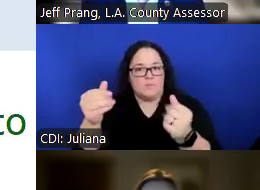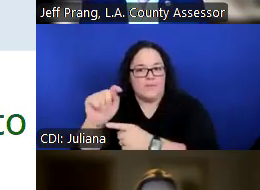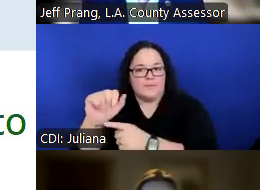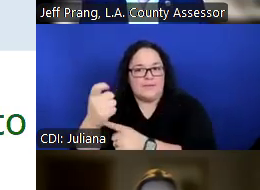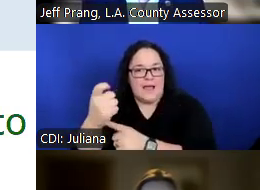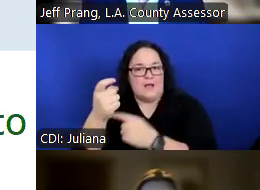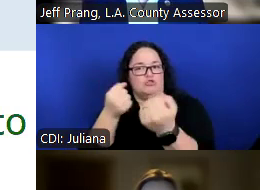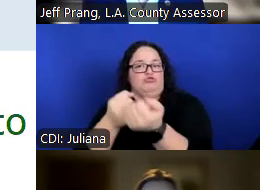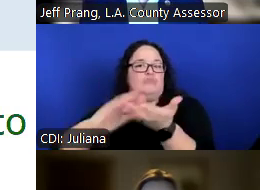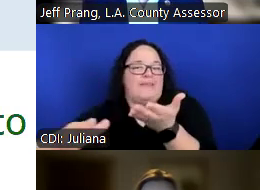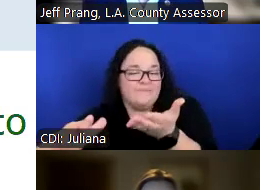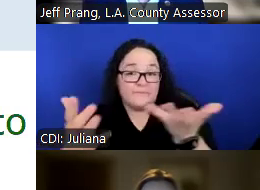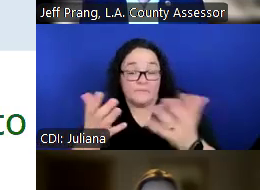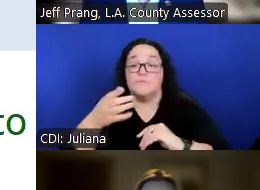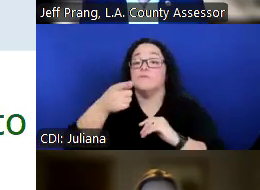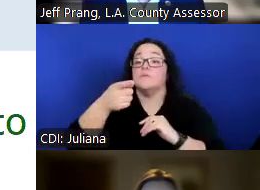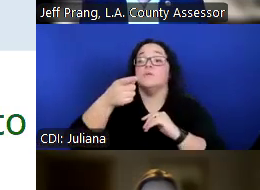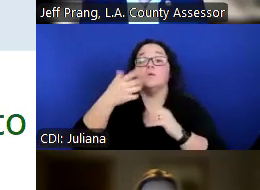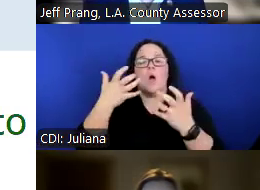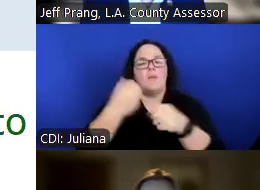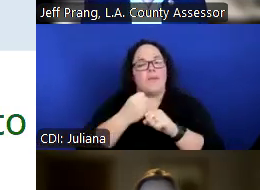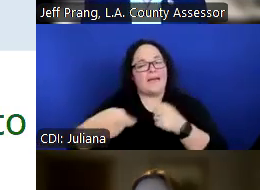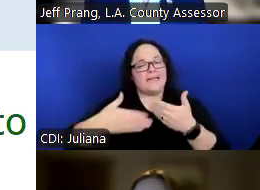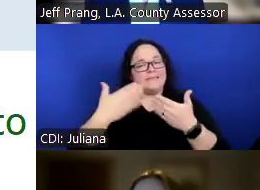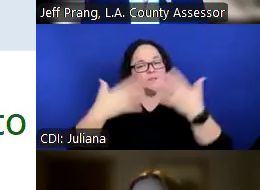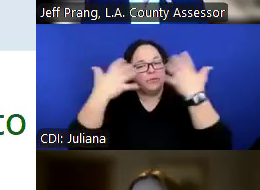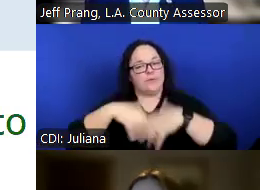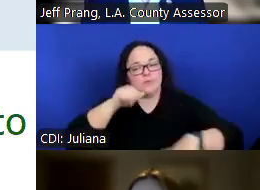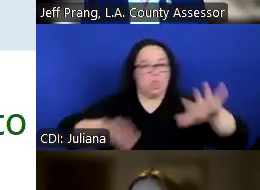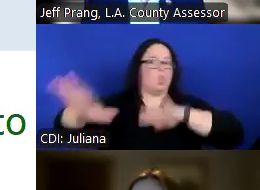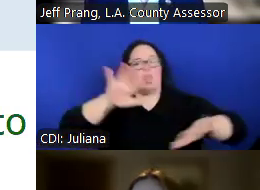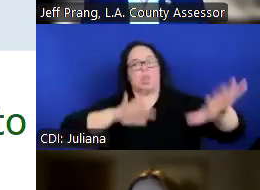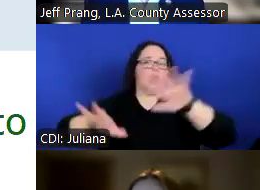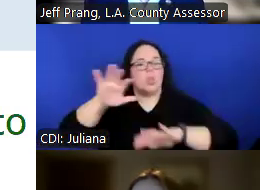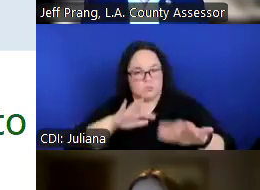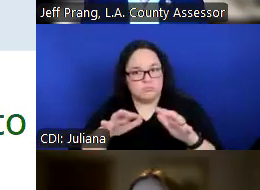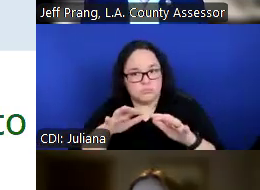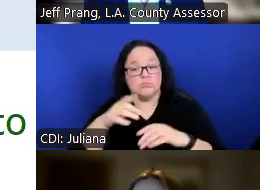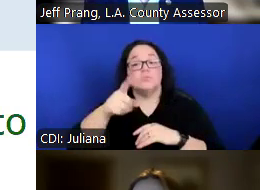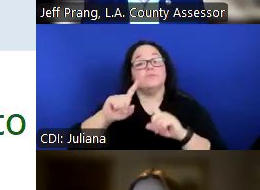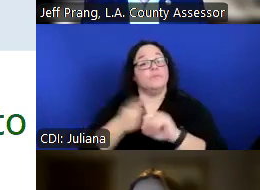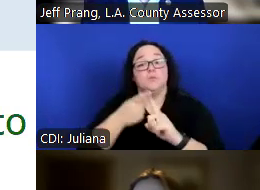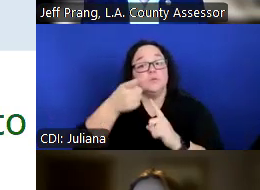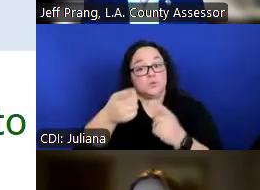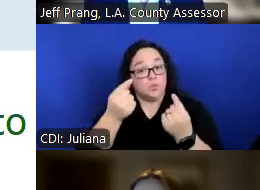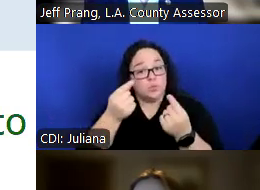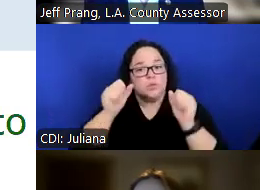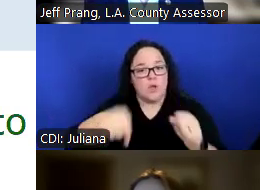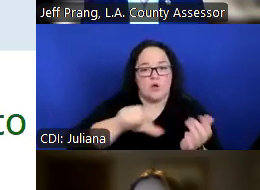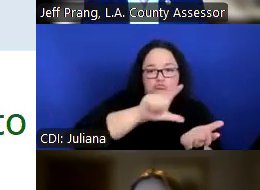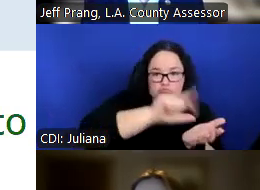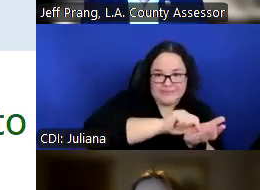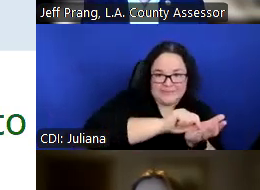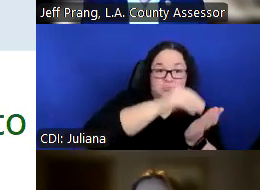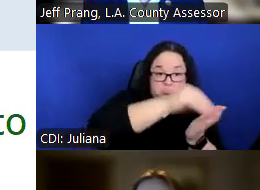process to make it as easy as possible. One, you can print a form online and mail it to us at 500 West Temple